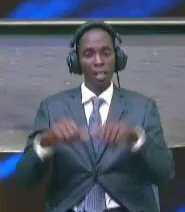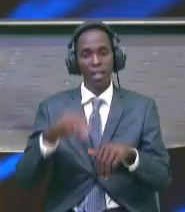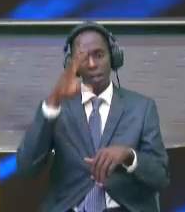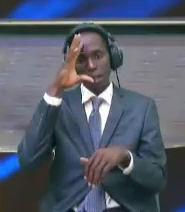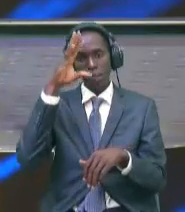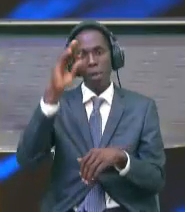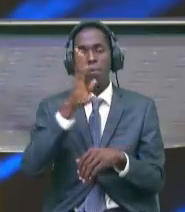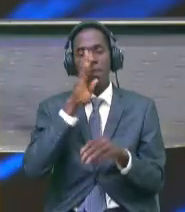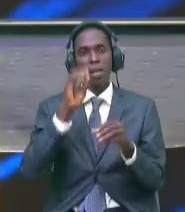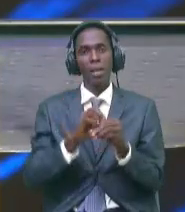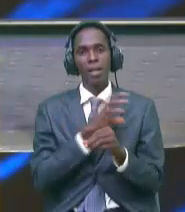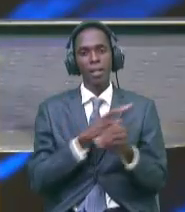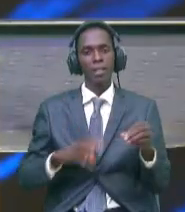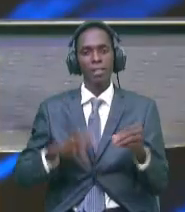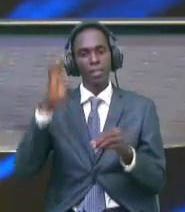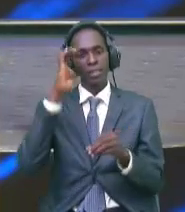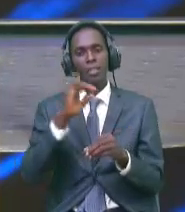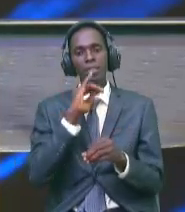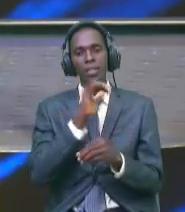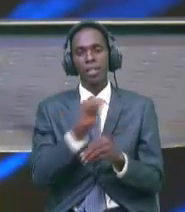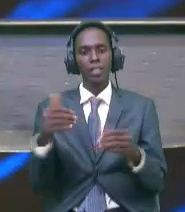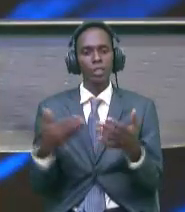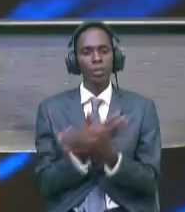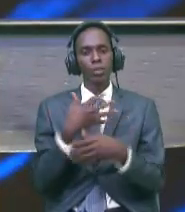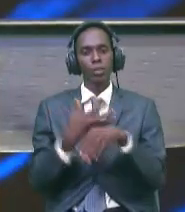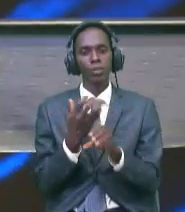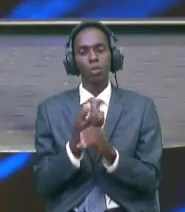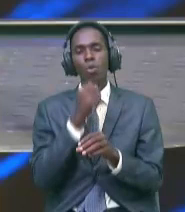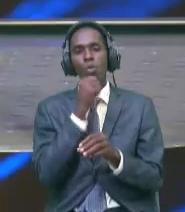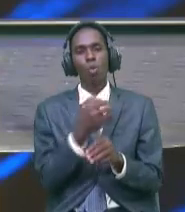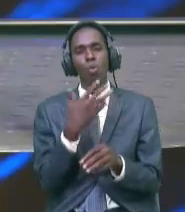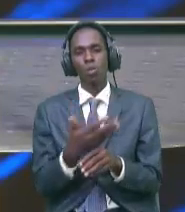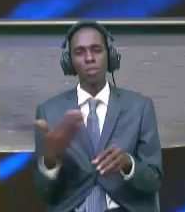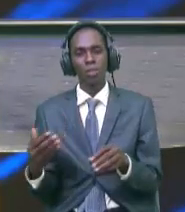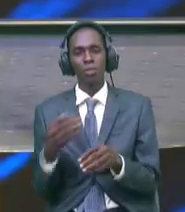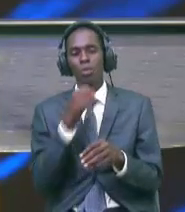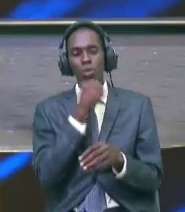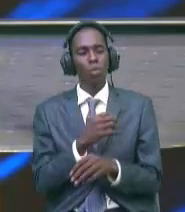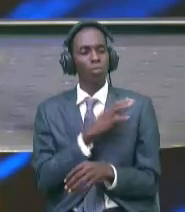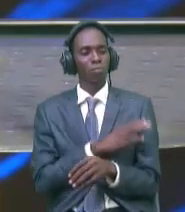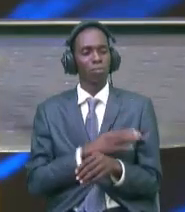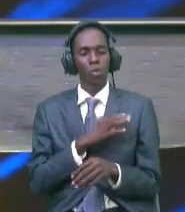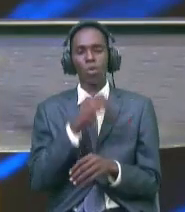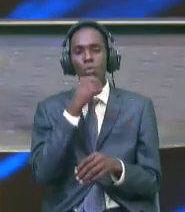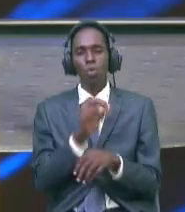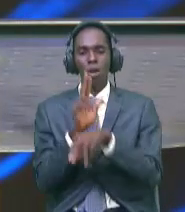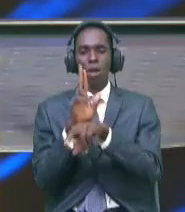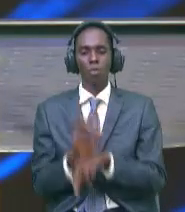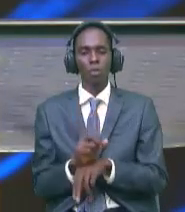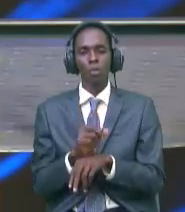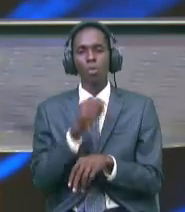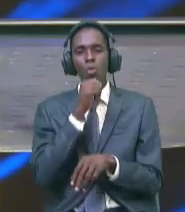Christ, it's a new creature. Old things, old character, old habit, old